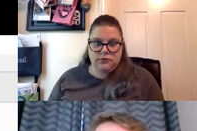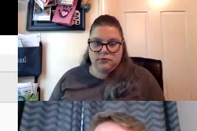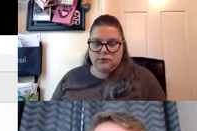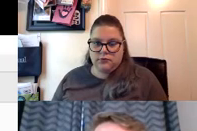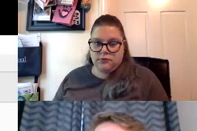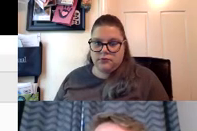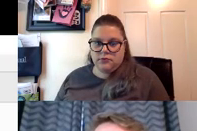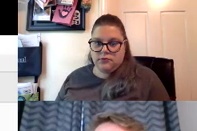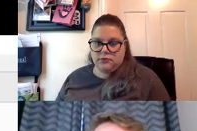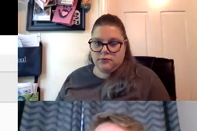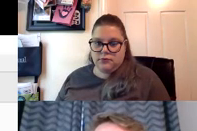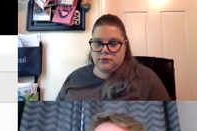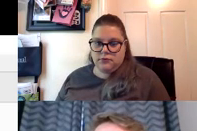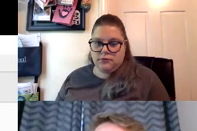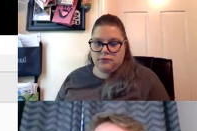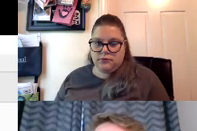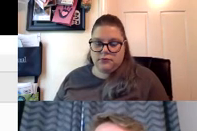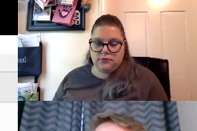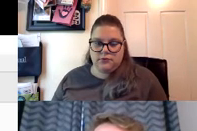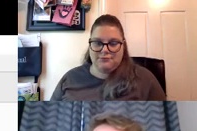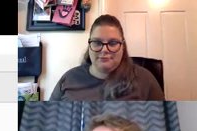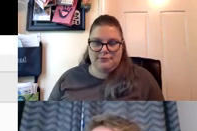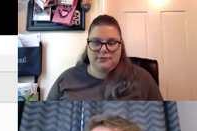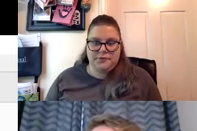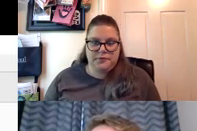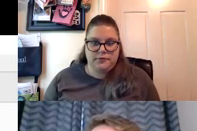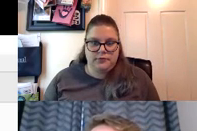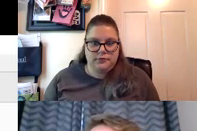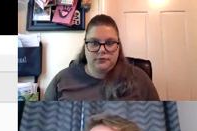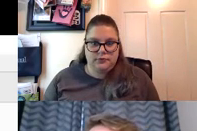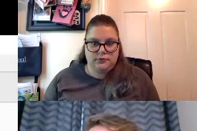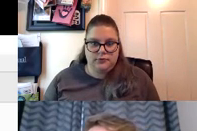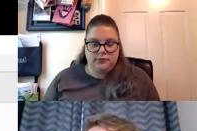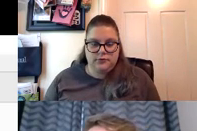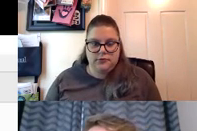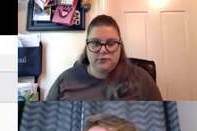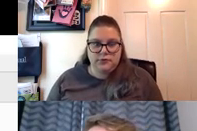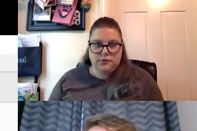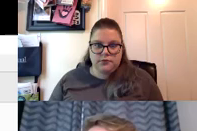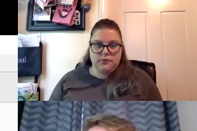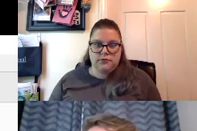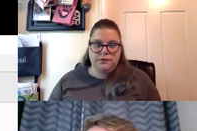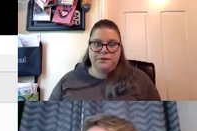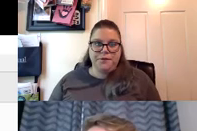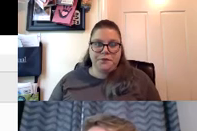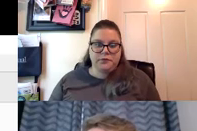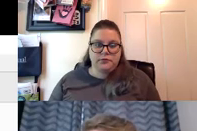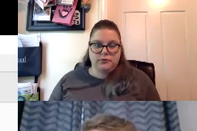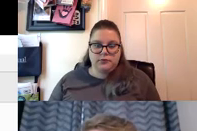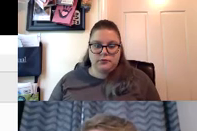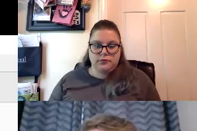reader here. Exit Nvda. What? Oh. I'm going to show similar documents, but